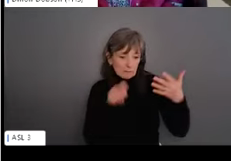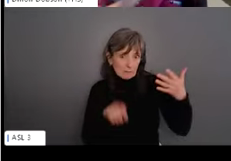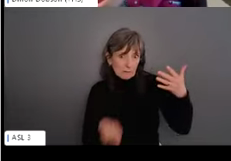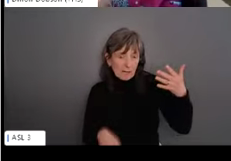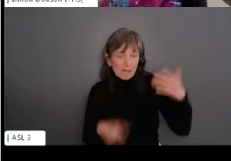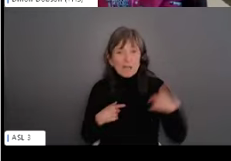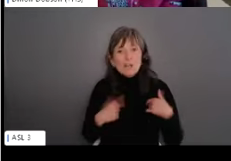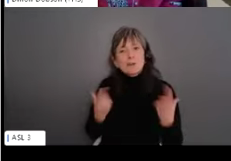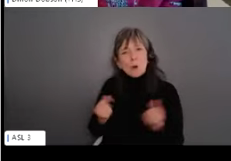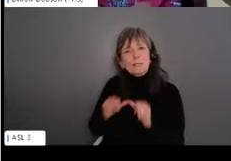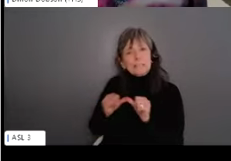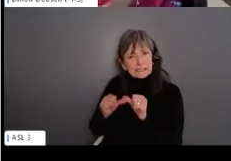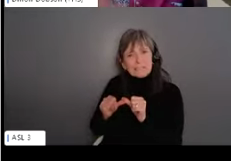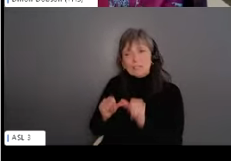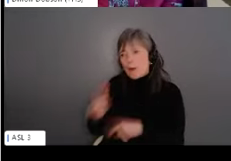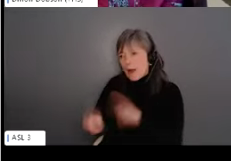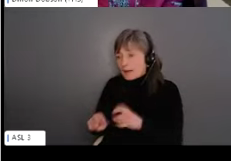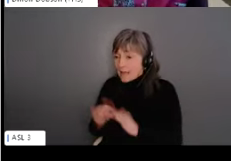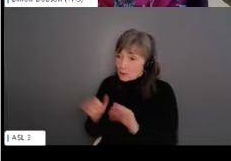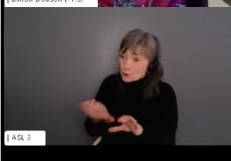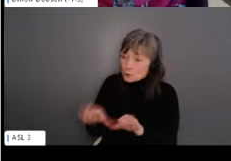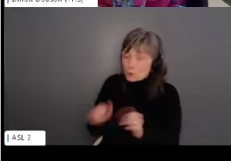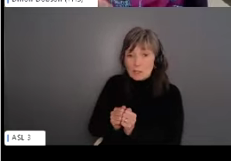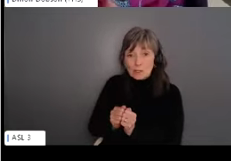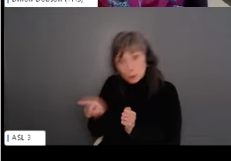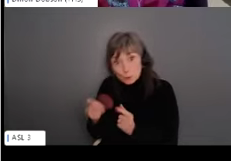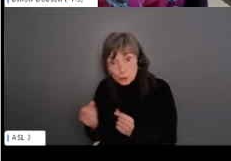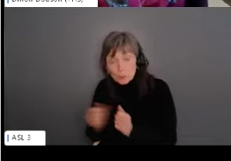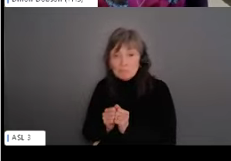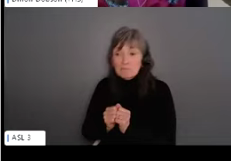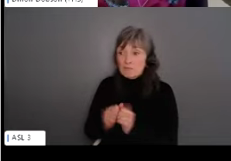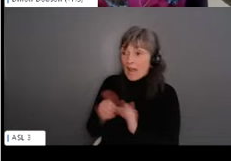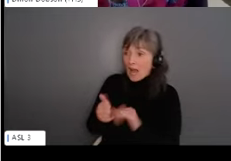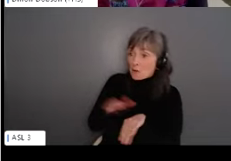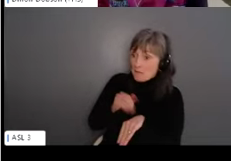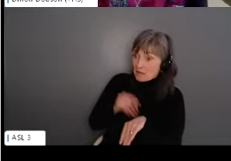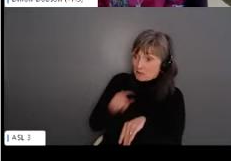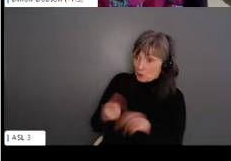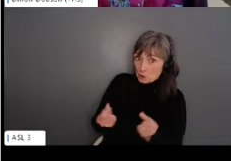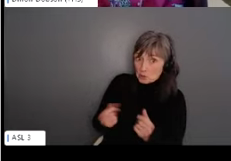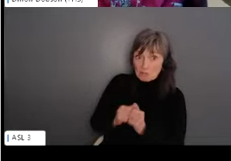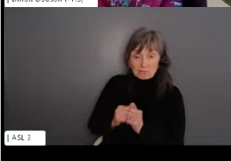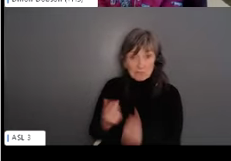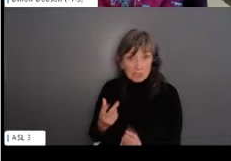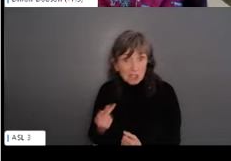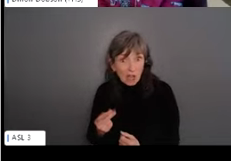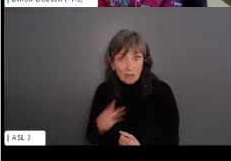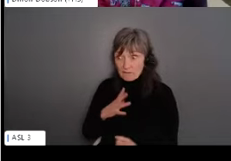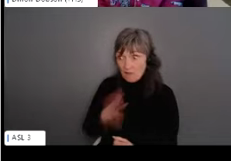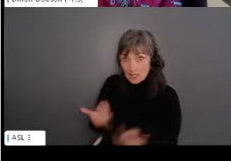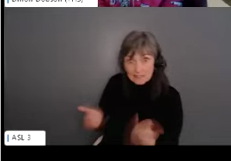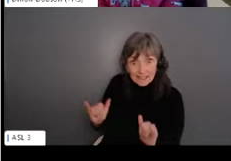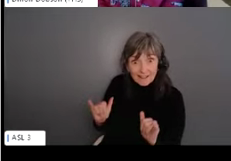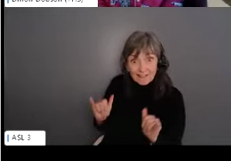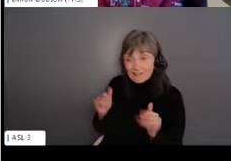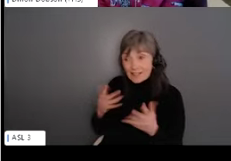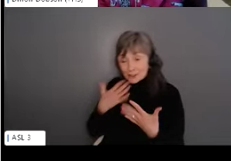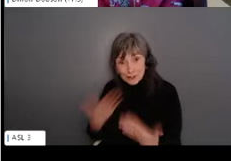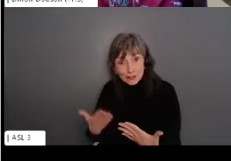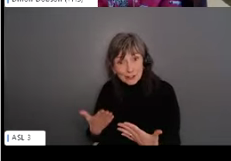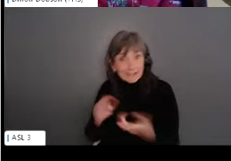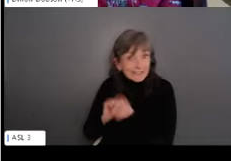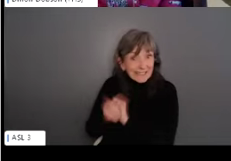care needs are going to change. So ask again, how is Fluffy doing since the last time we were together? Has anything changed? Is